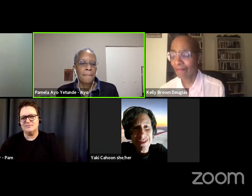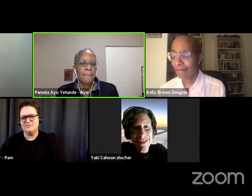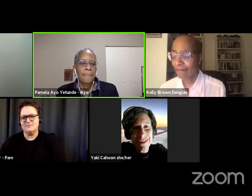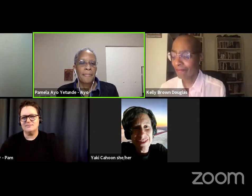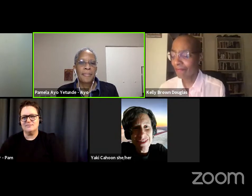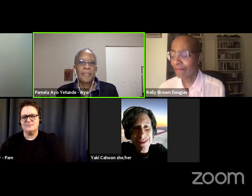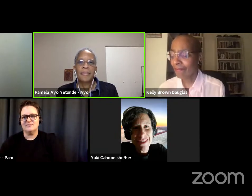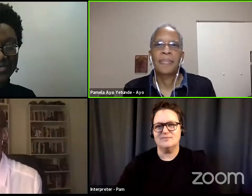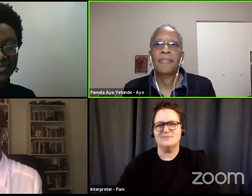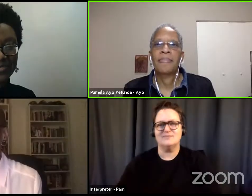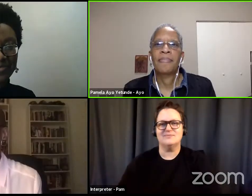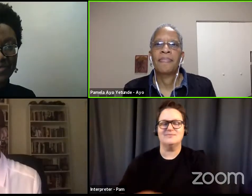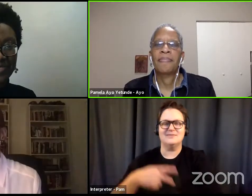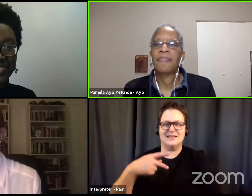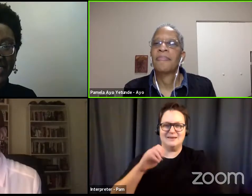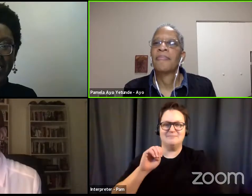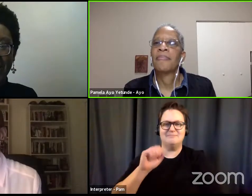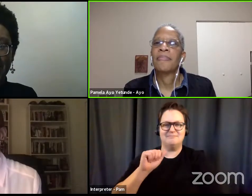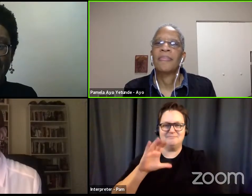Yeah, thank you.